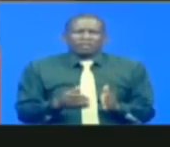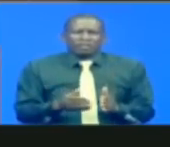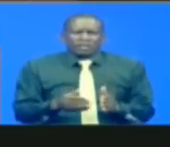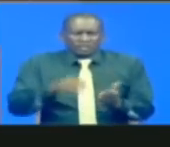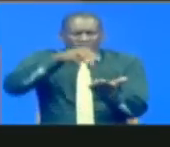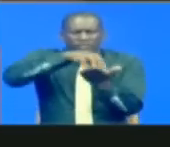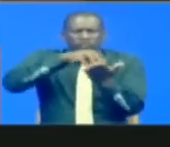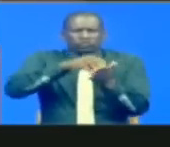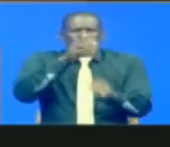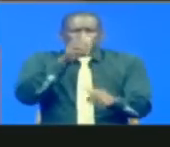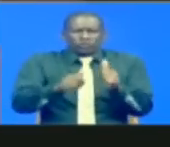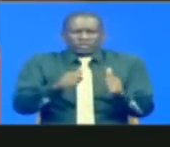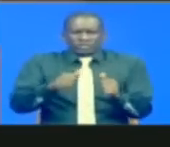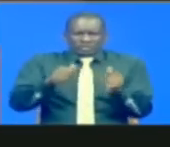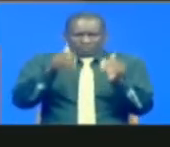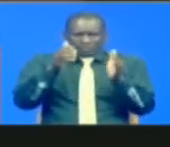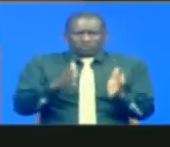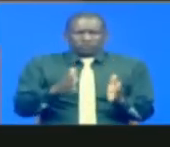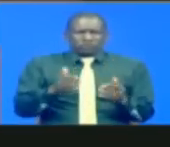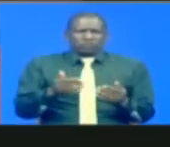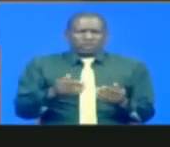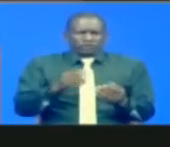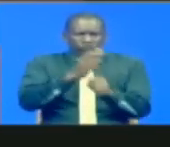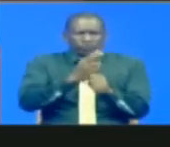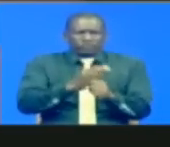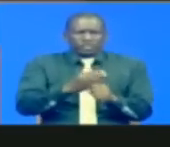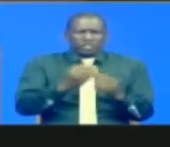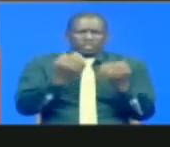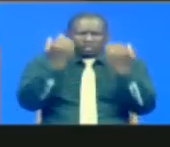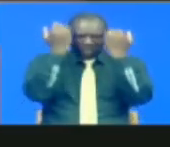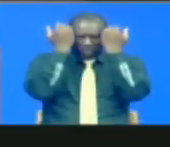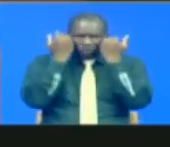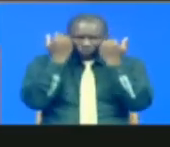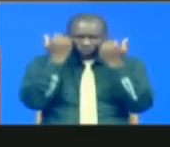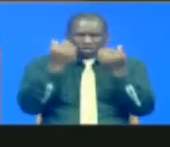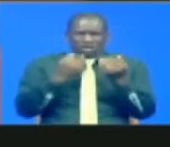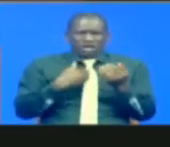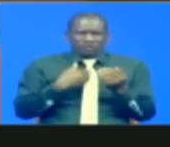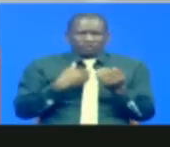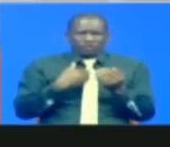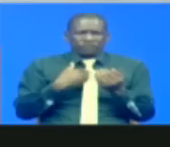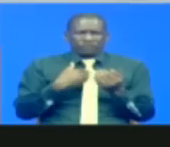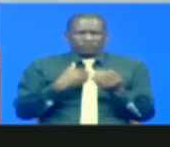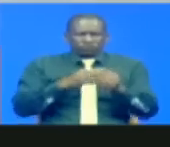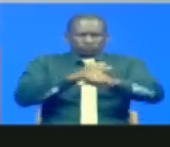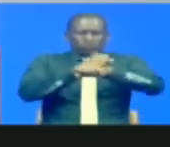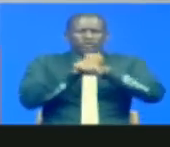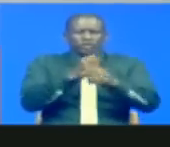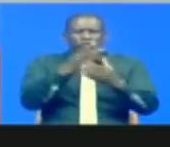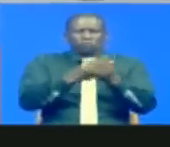circumstances that she has outlined. The court has to balance both private and public interest.